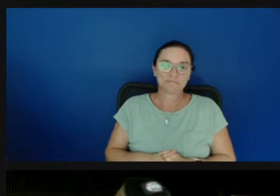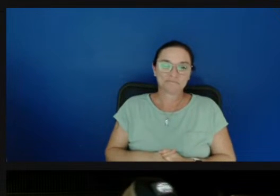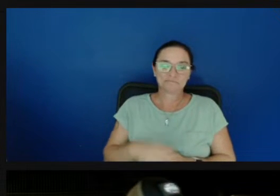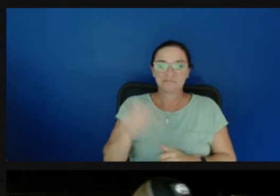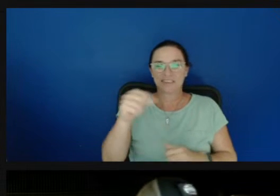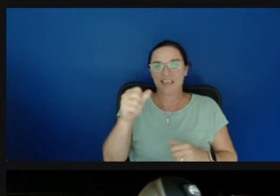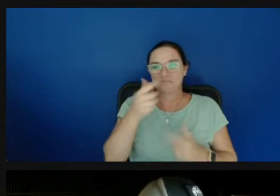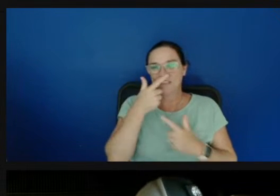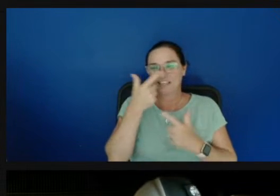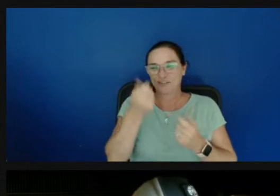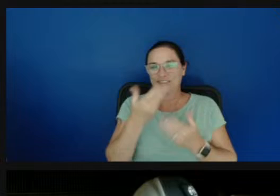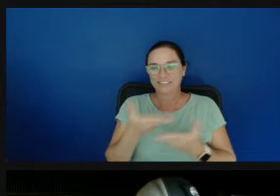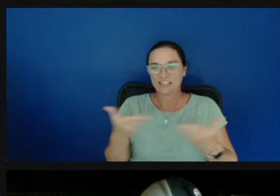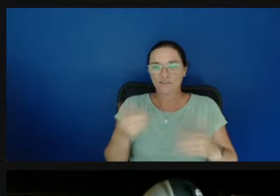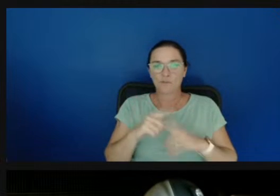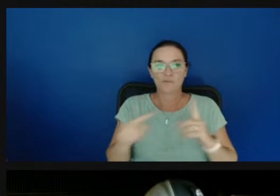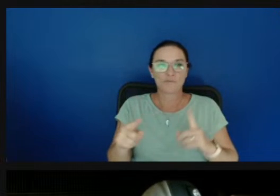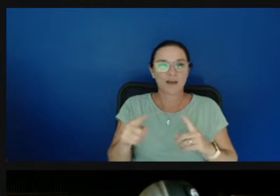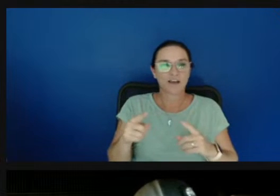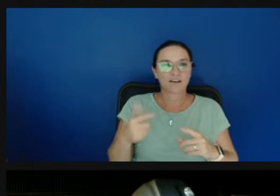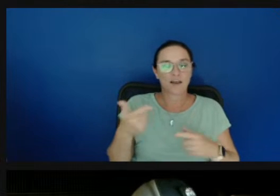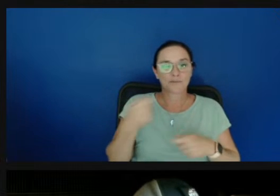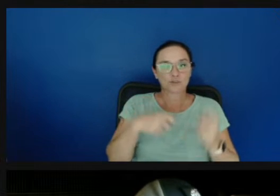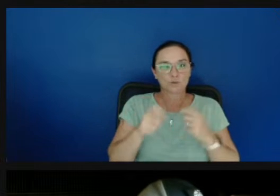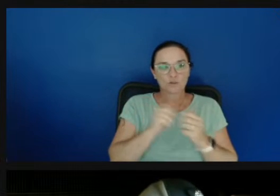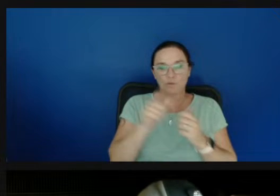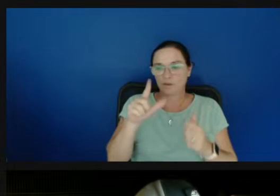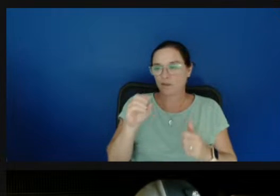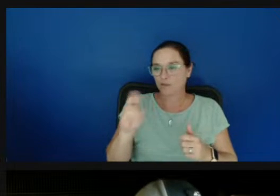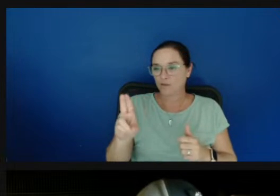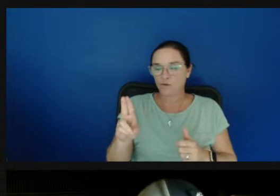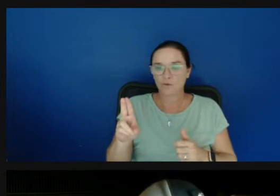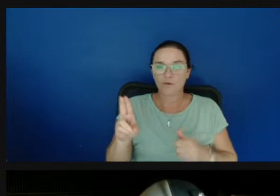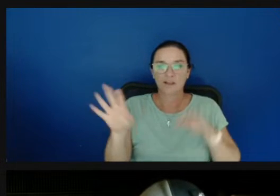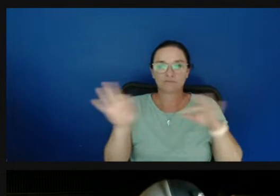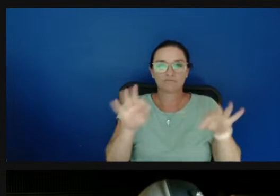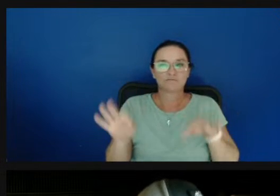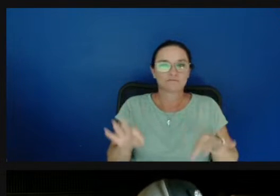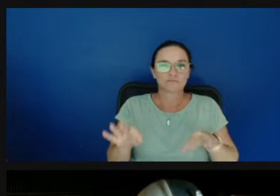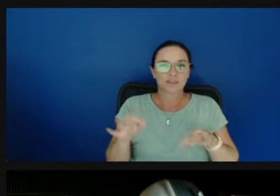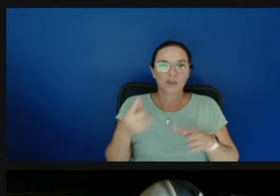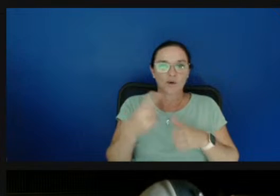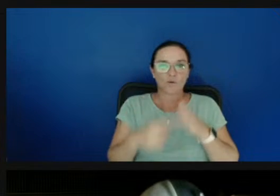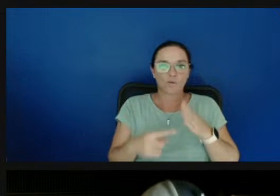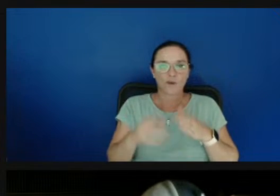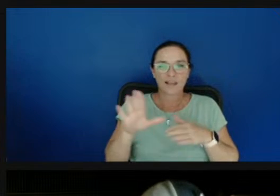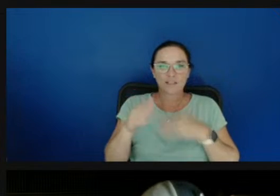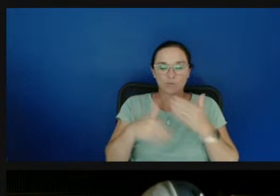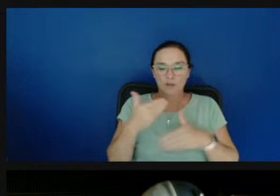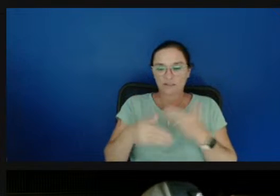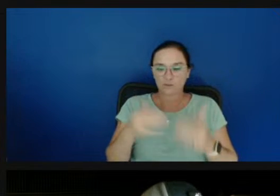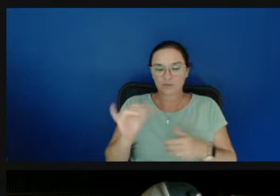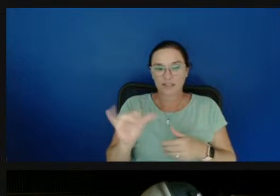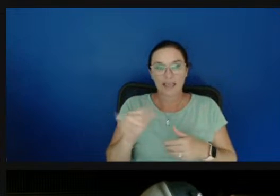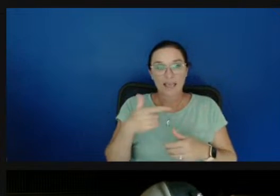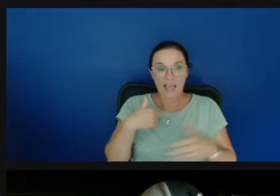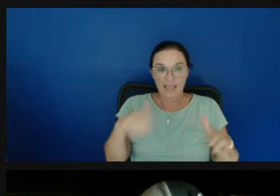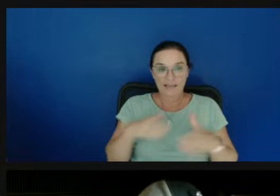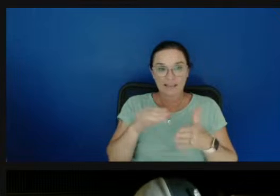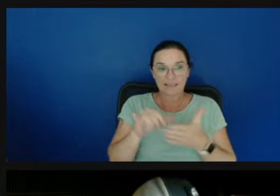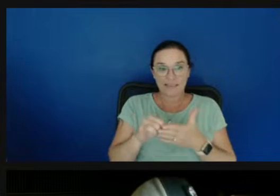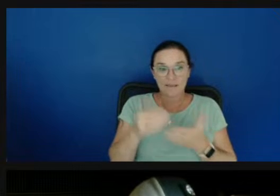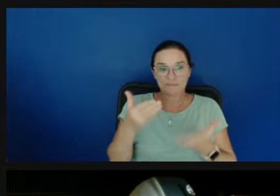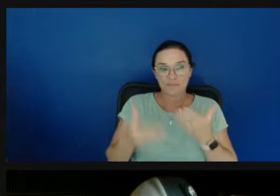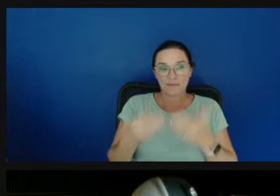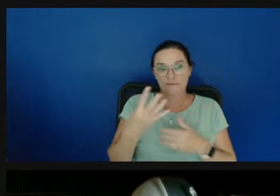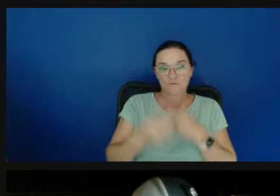really interesting stuff. But I let Lou come in and say what this process has been like, because I actually did do this probably